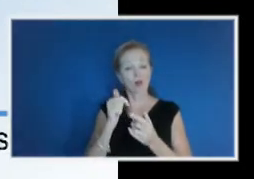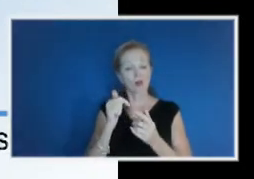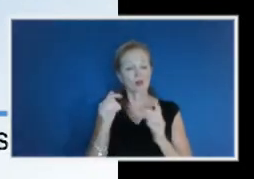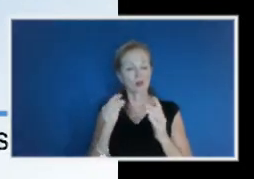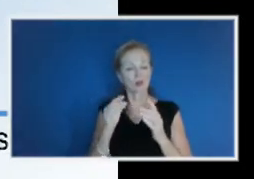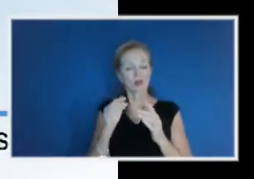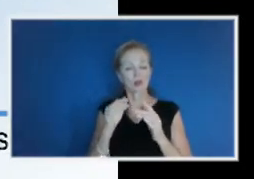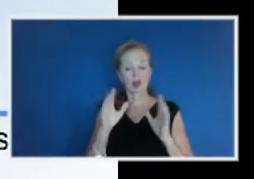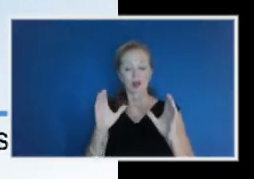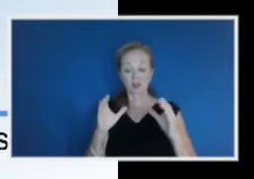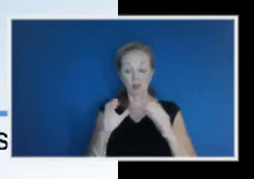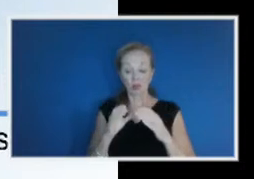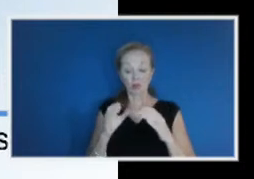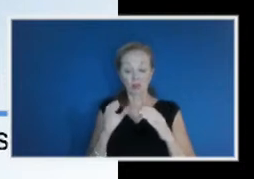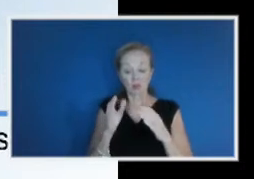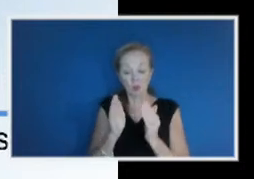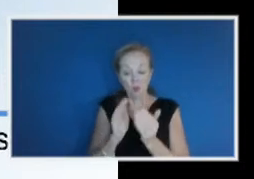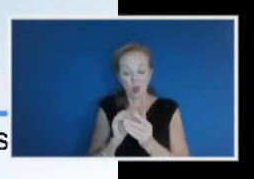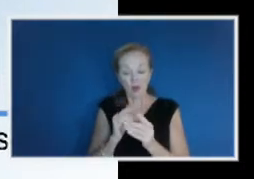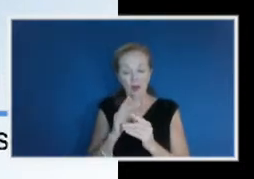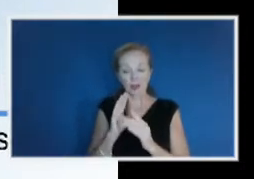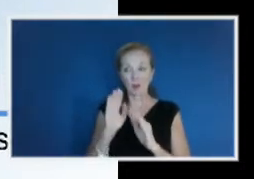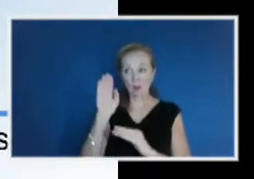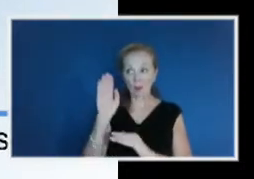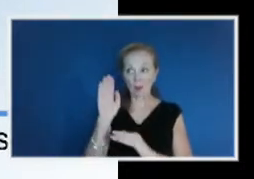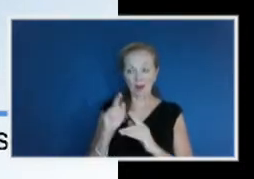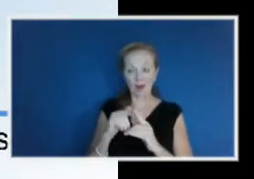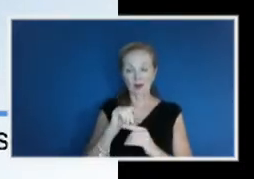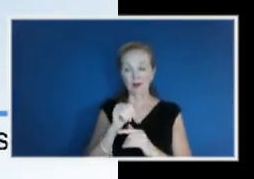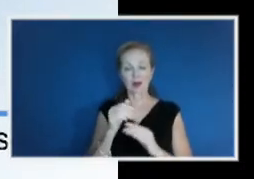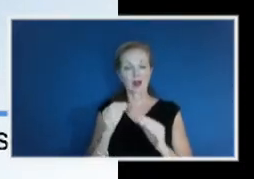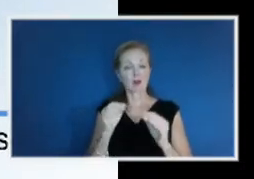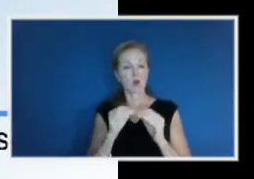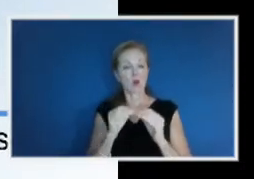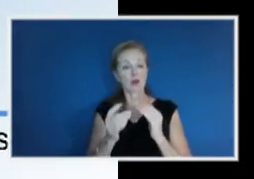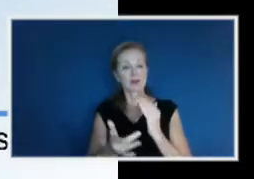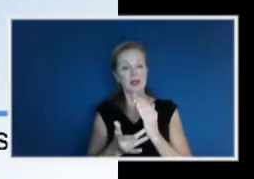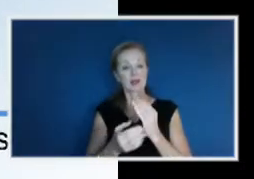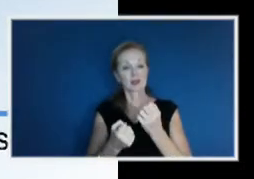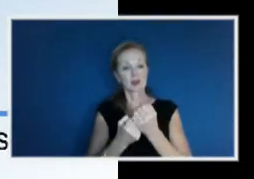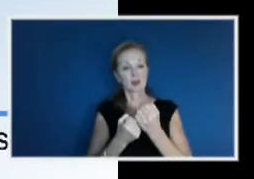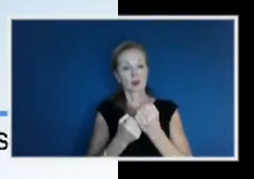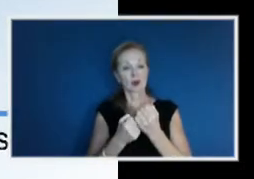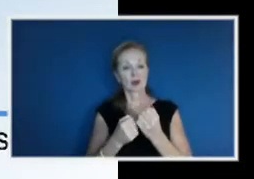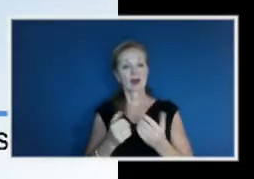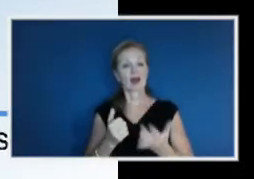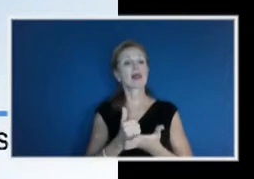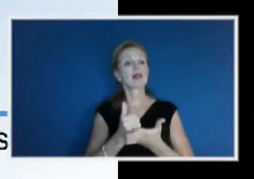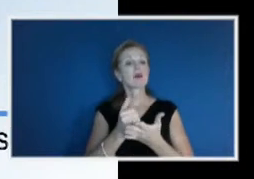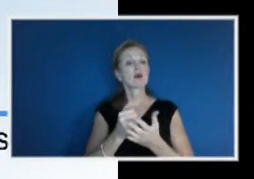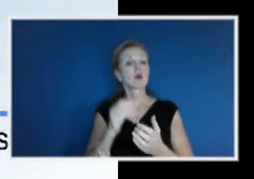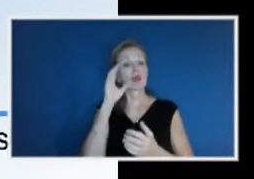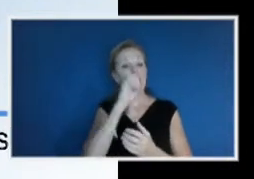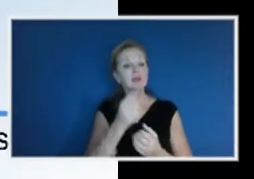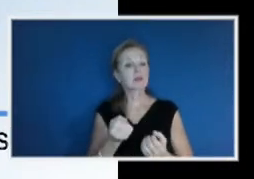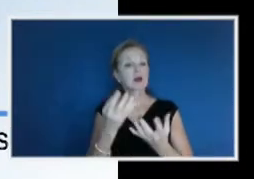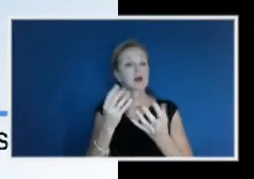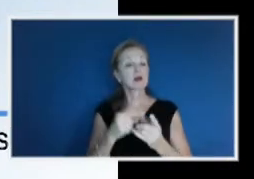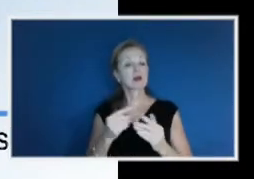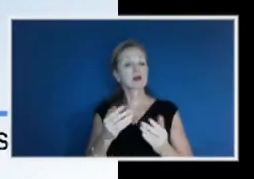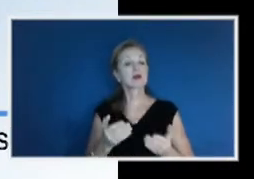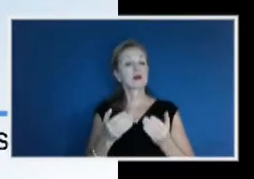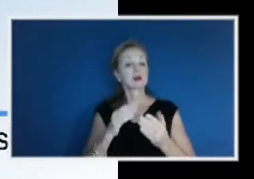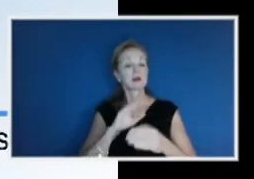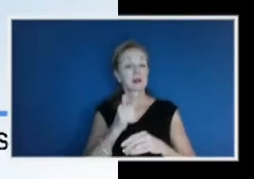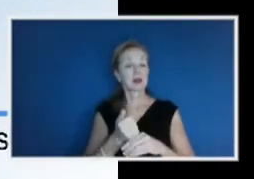them. More technical support was another request. This is things like helping with estimating, putting proposals together, how